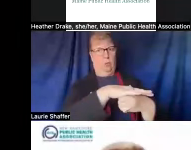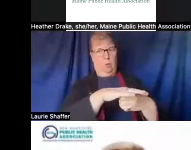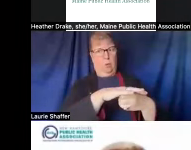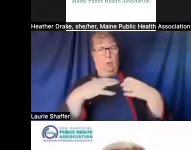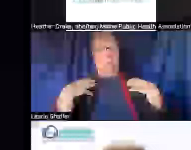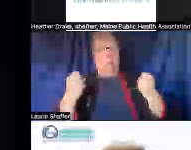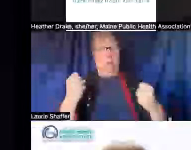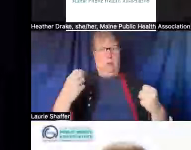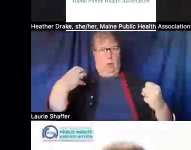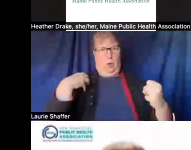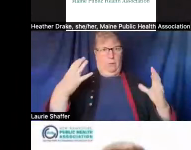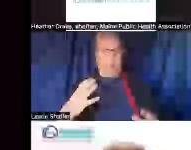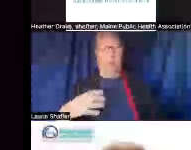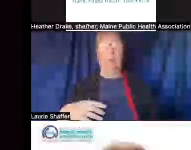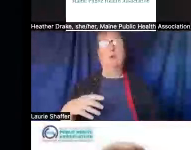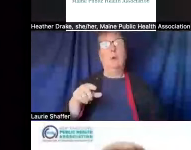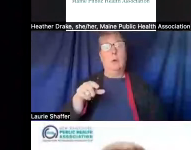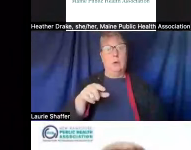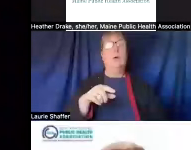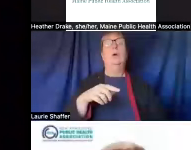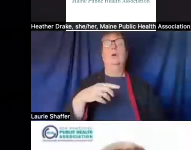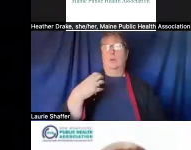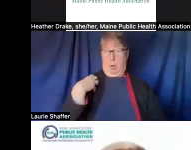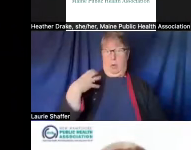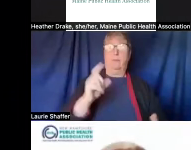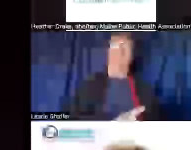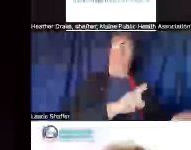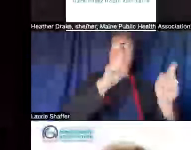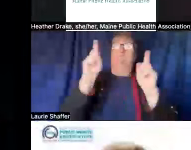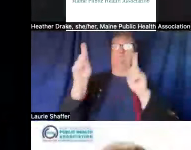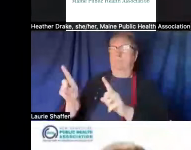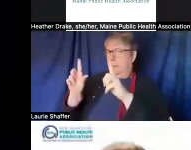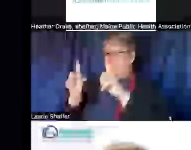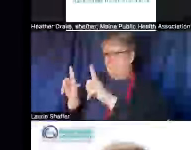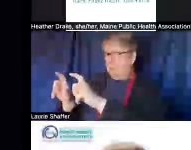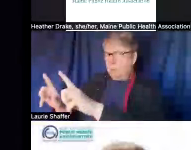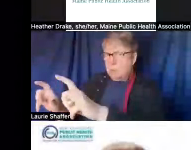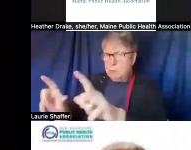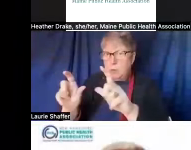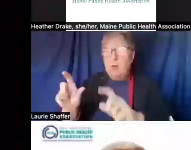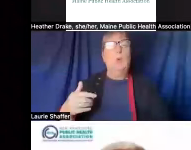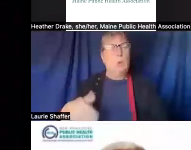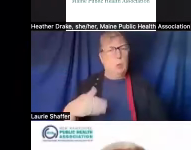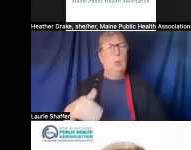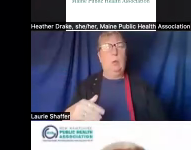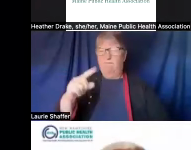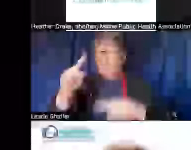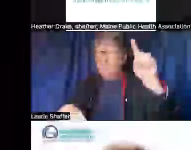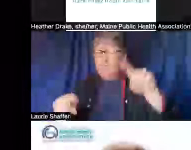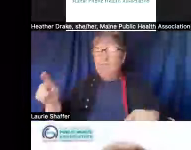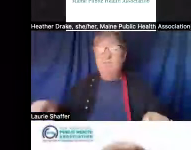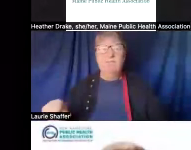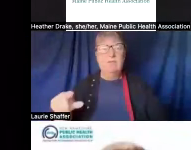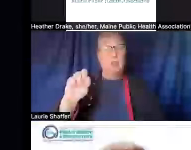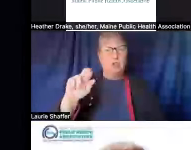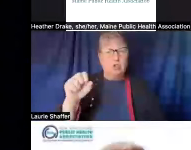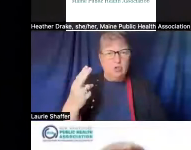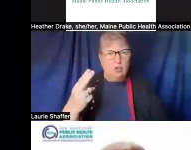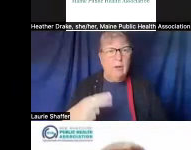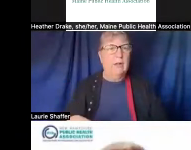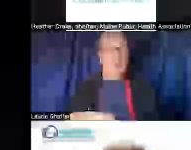So these were some of the pictures that the health officer took of the exterior environment. You can see a lot of buildup of just different types of debris. There are